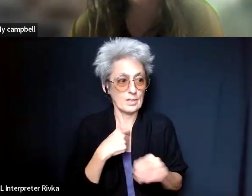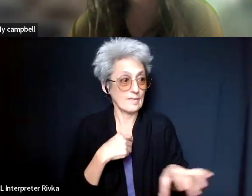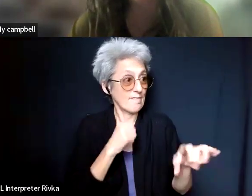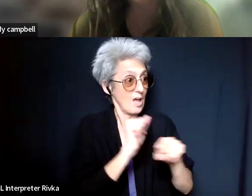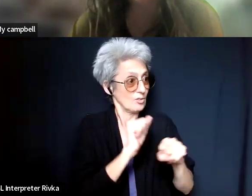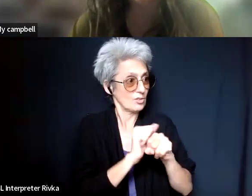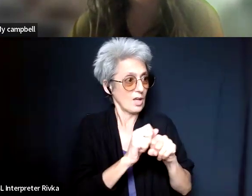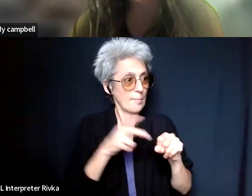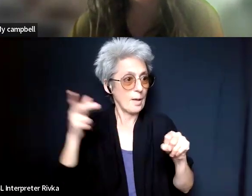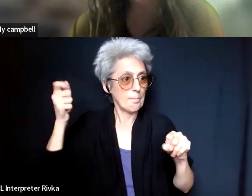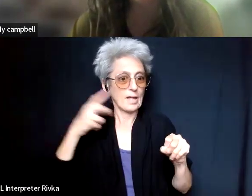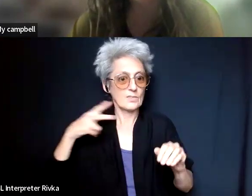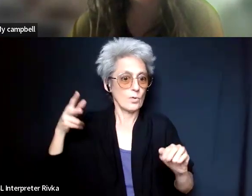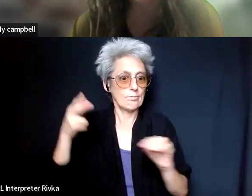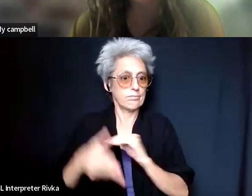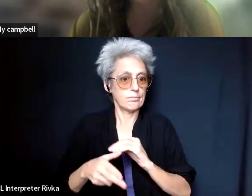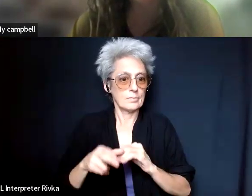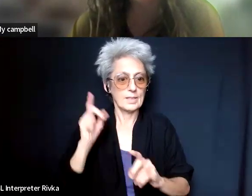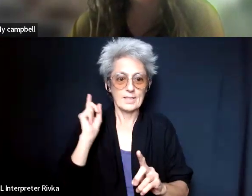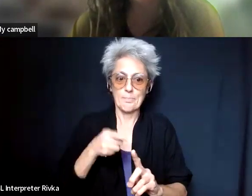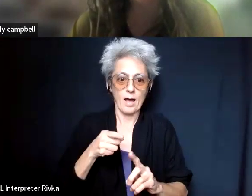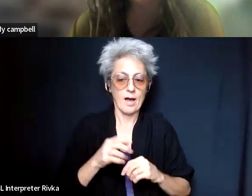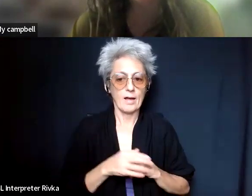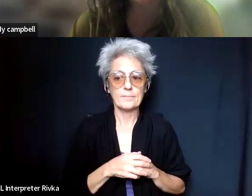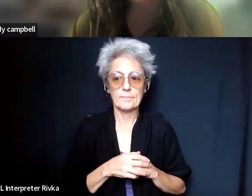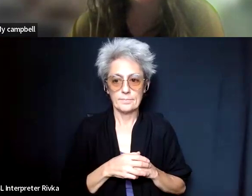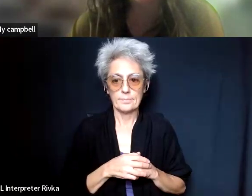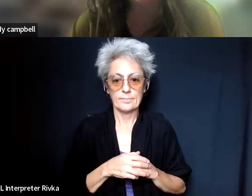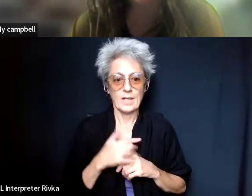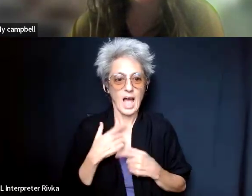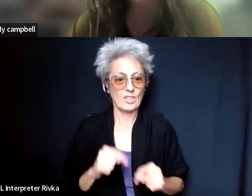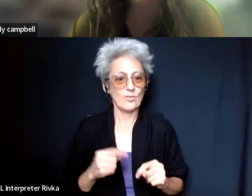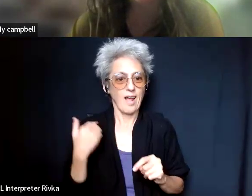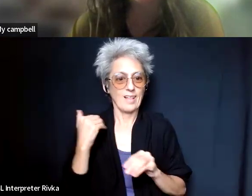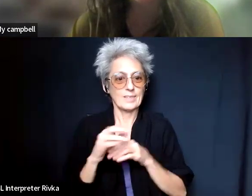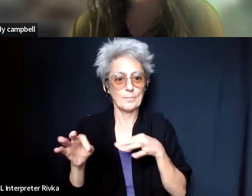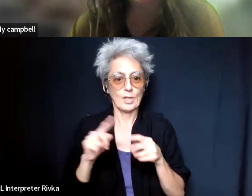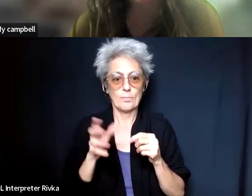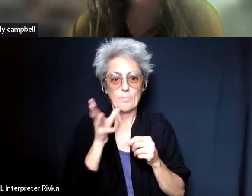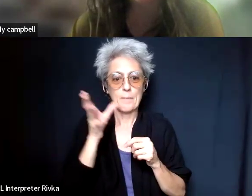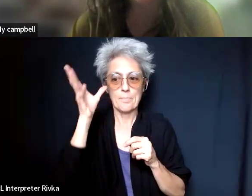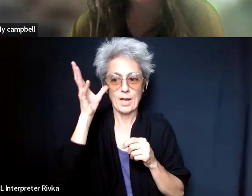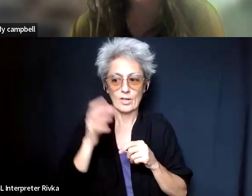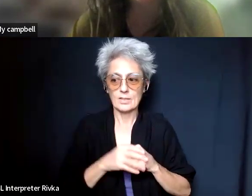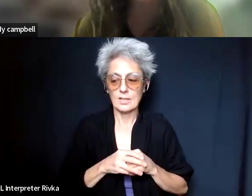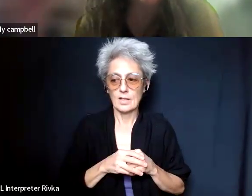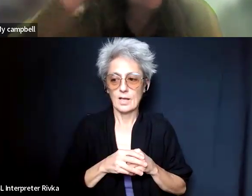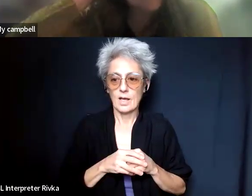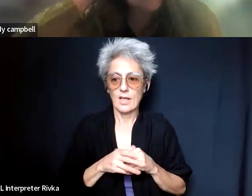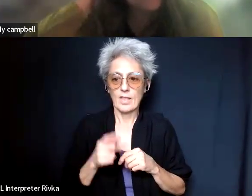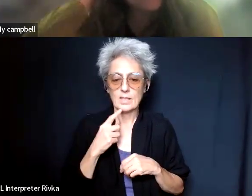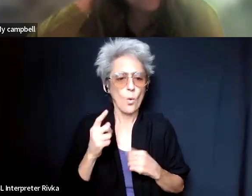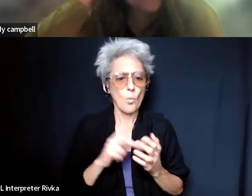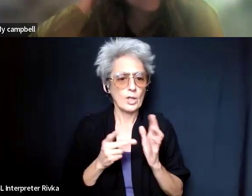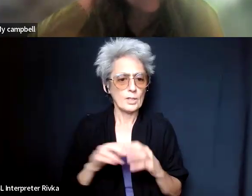Right. Spot on. And I was trying to explain that to my parents last night. Dad's like, what do you mean your assets and your benefits? And